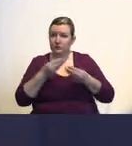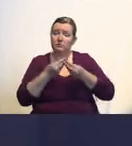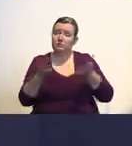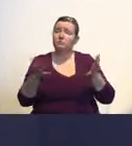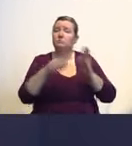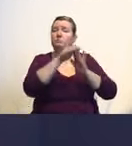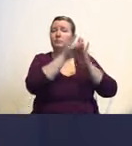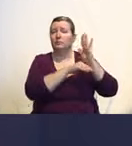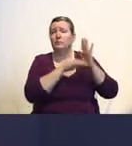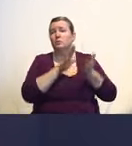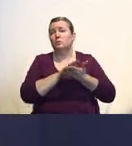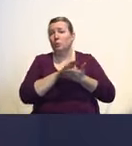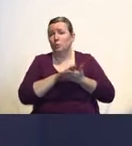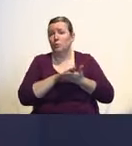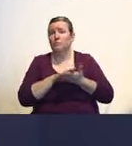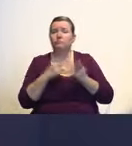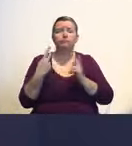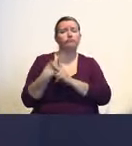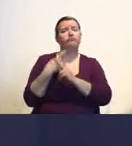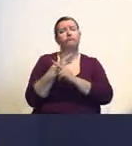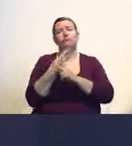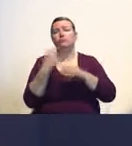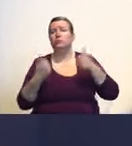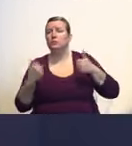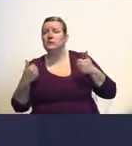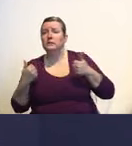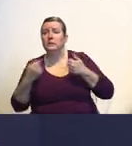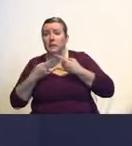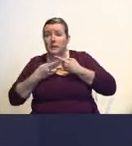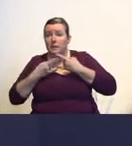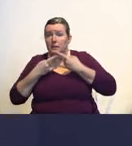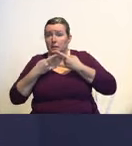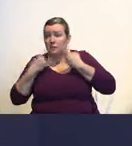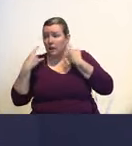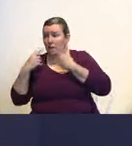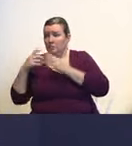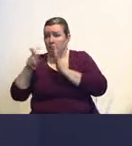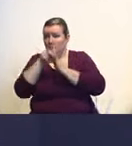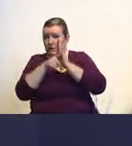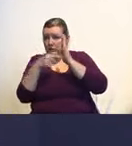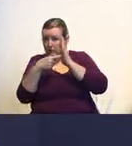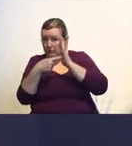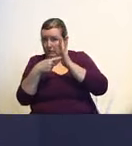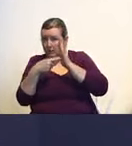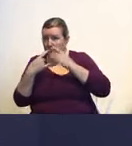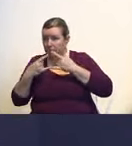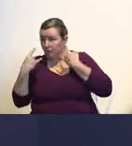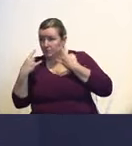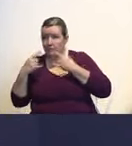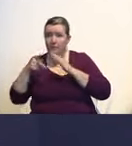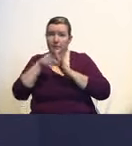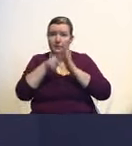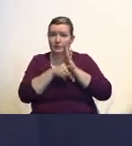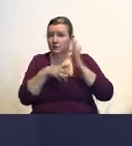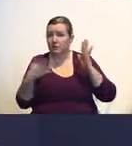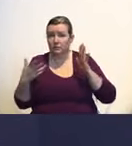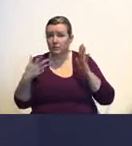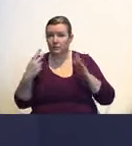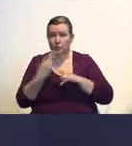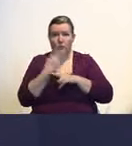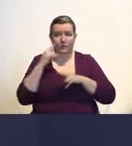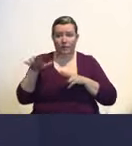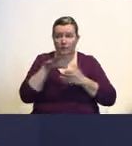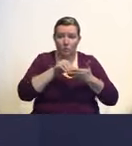providers in determining which COVID-related policies, including masking, are most appropriate for their students